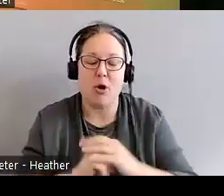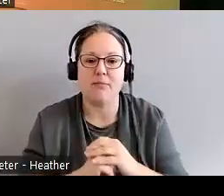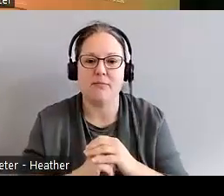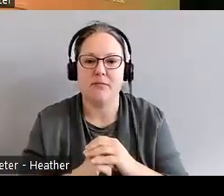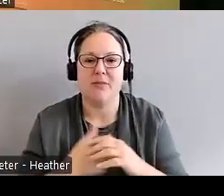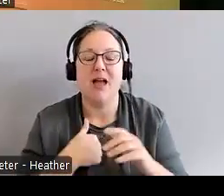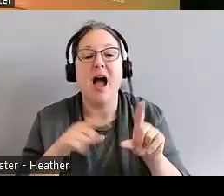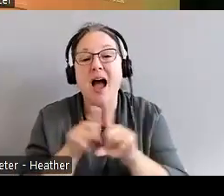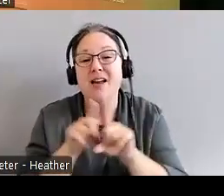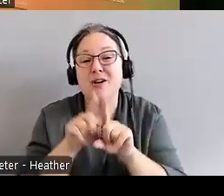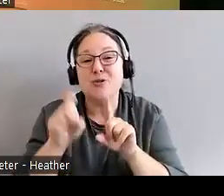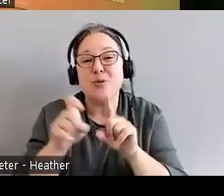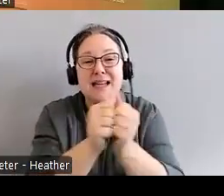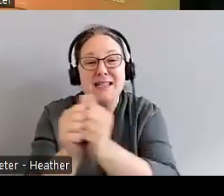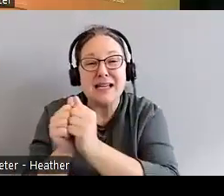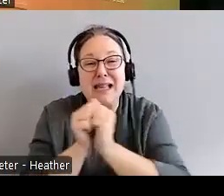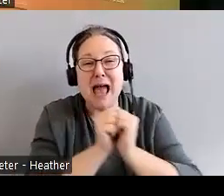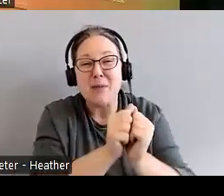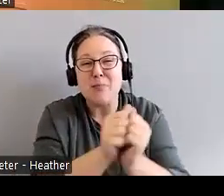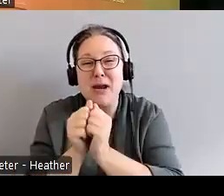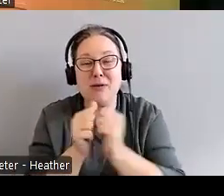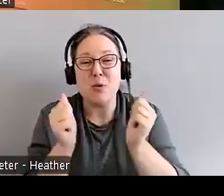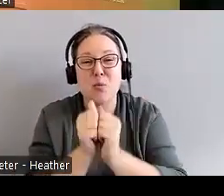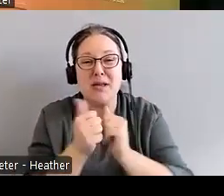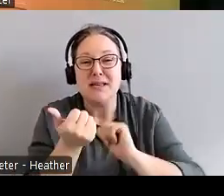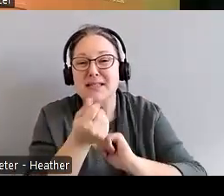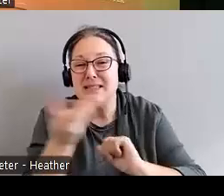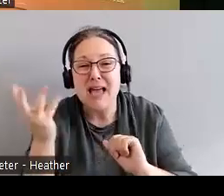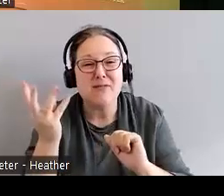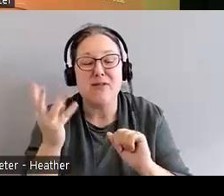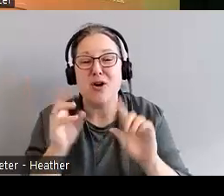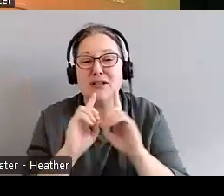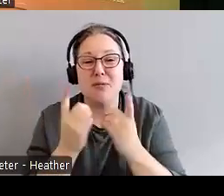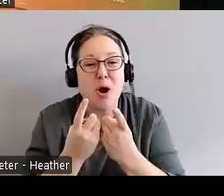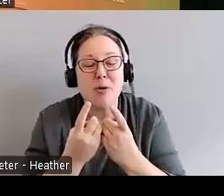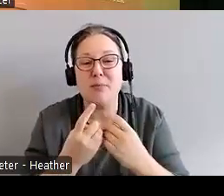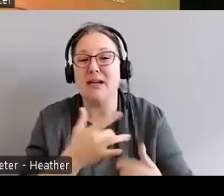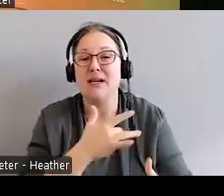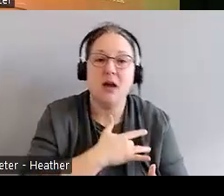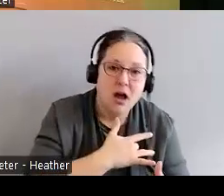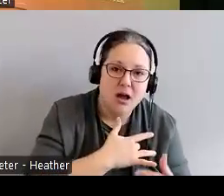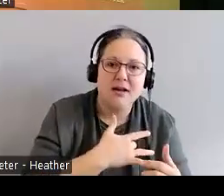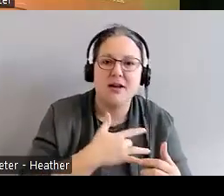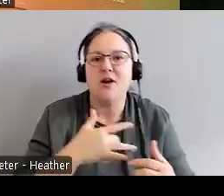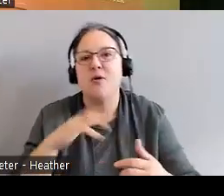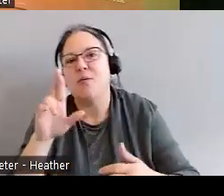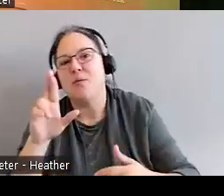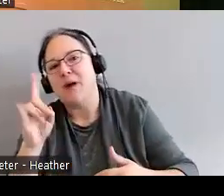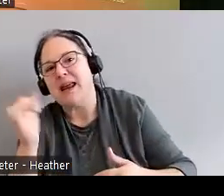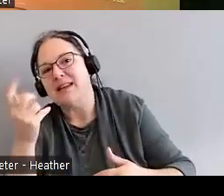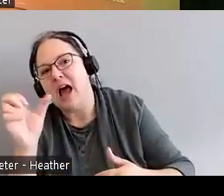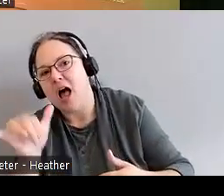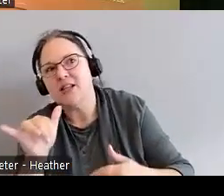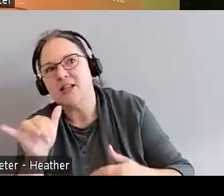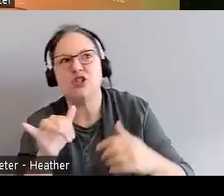collaborate through multiple departments, cardiac surgery, cardiology, anesthesiology, radiology, neurology. I'm probably skipping a few